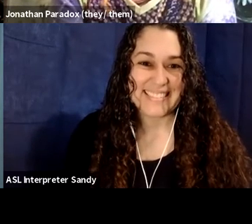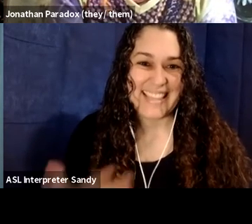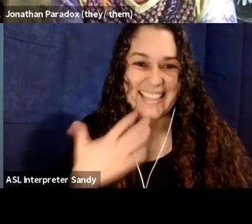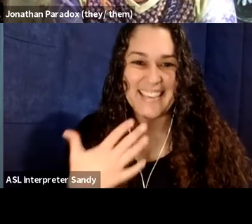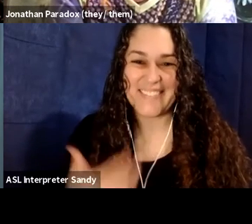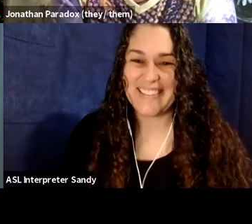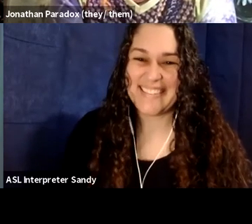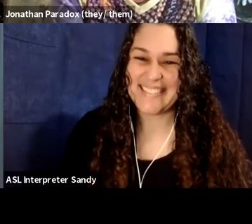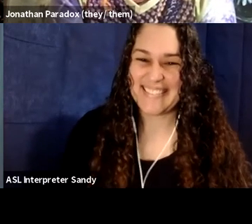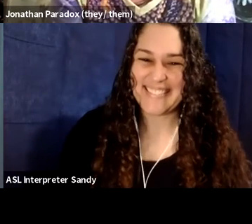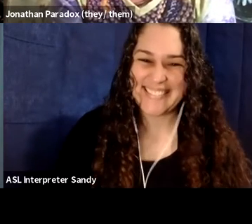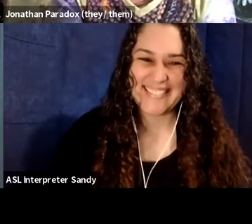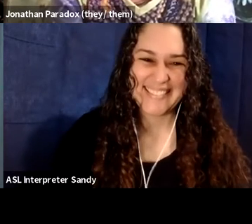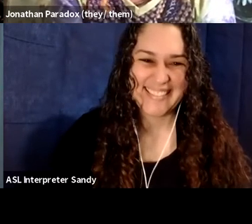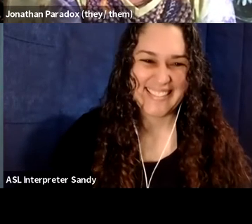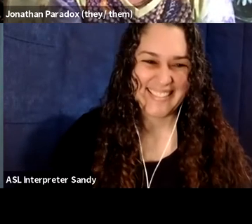Thank you.